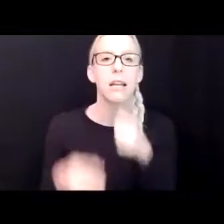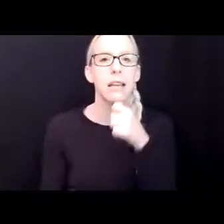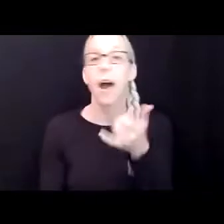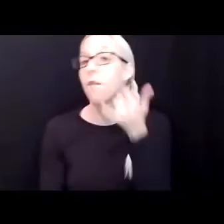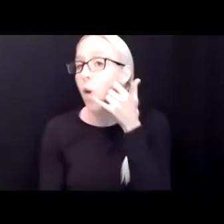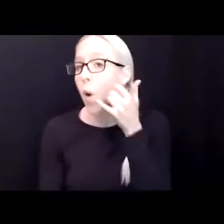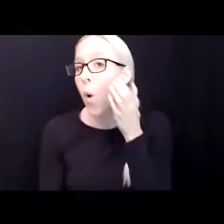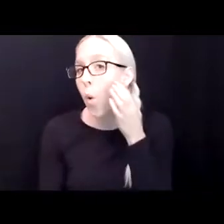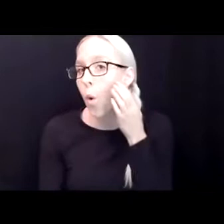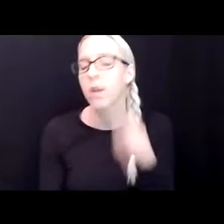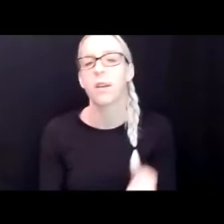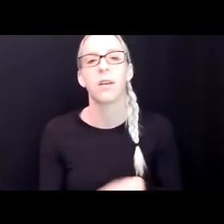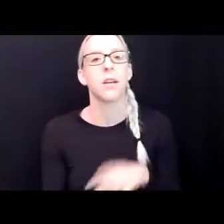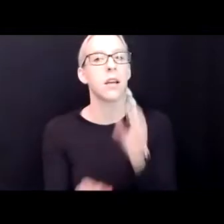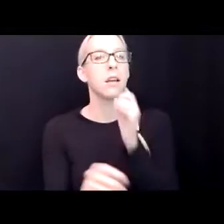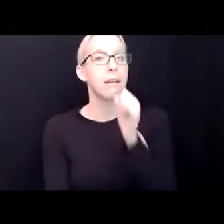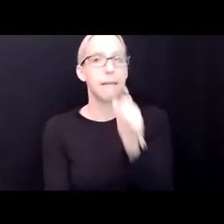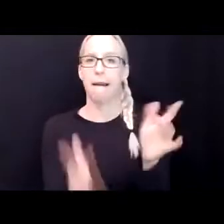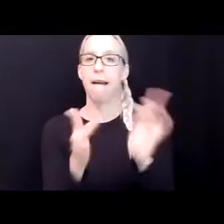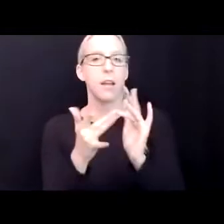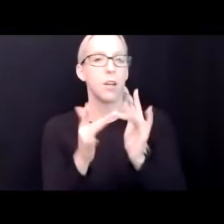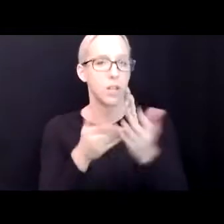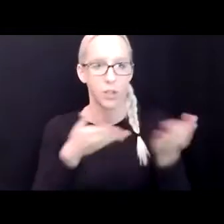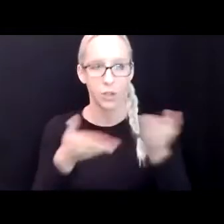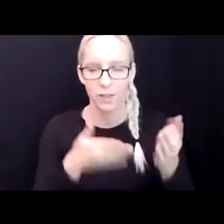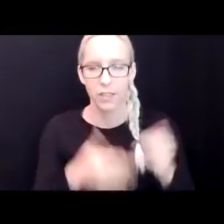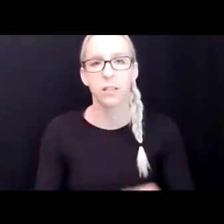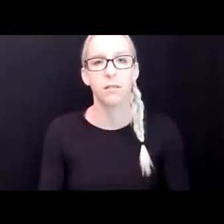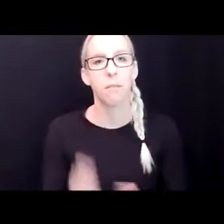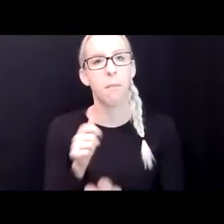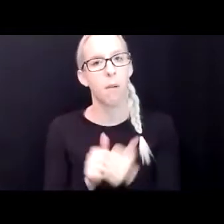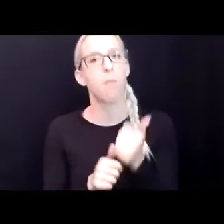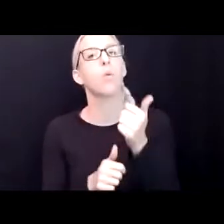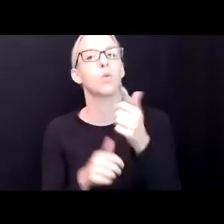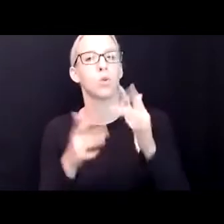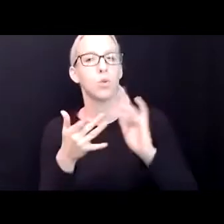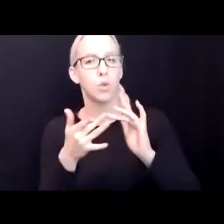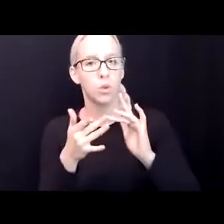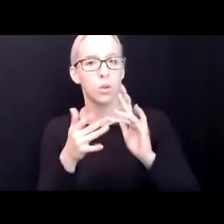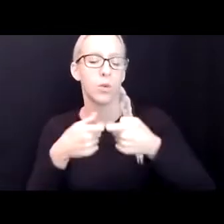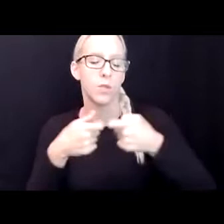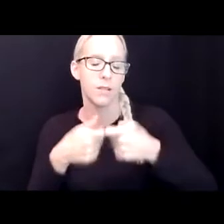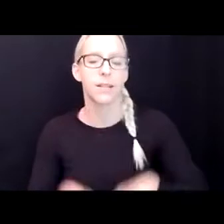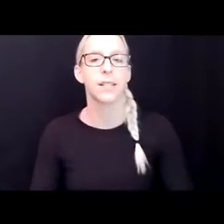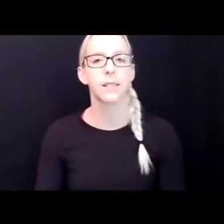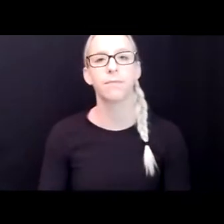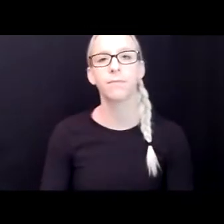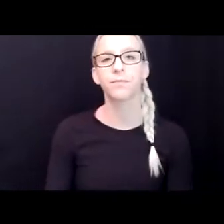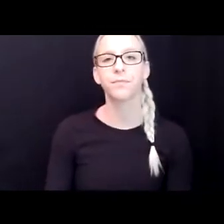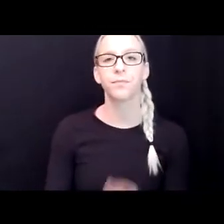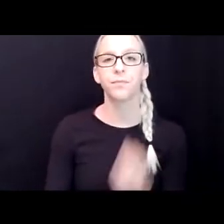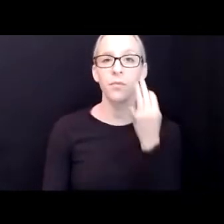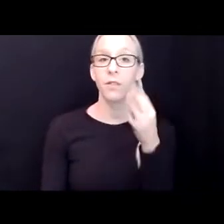cell phone, not internet services, but most any of your other utilities. If you pay for those out of a special